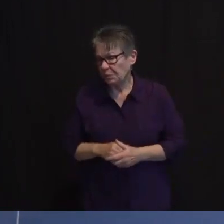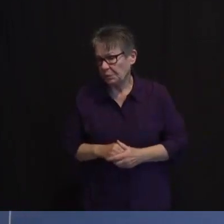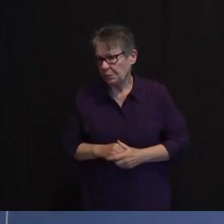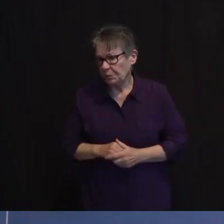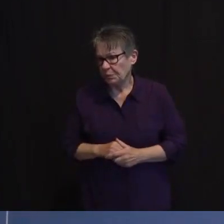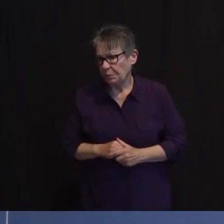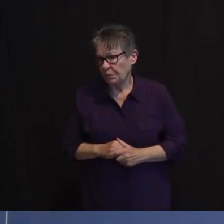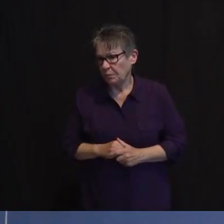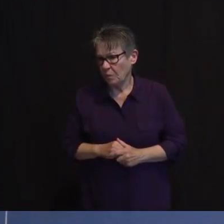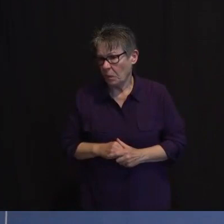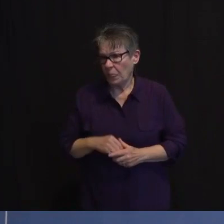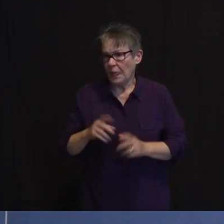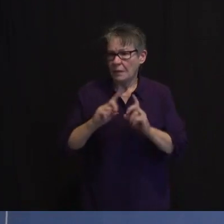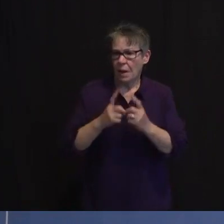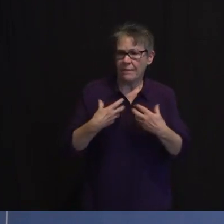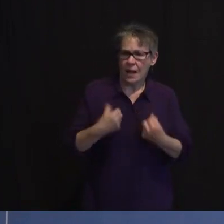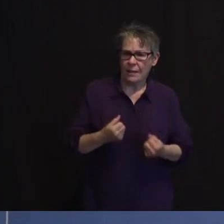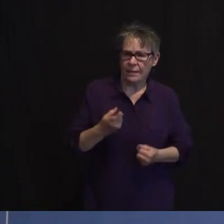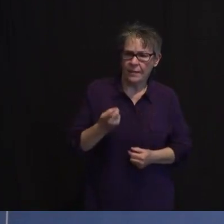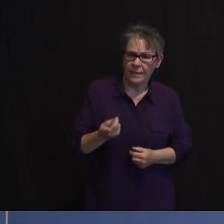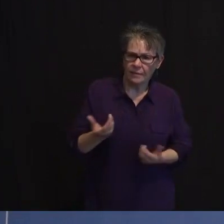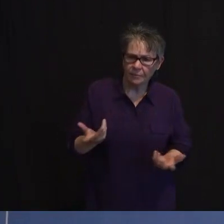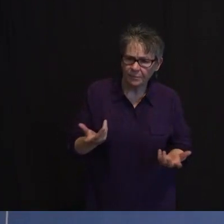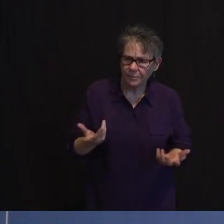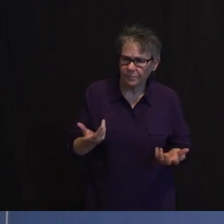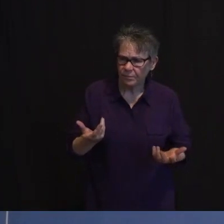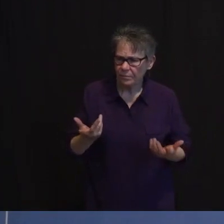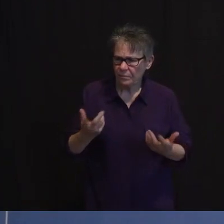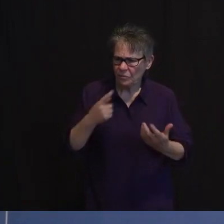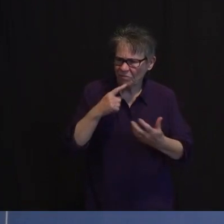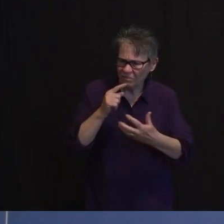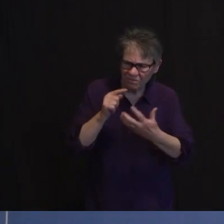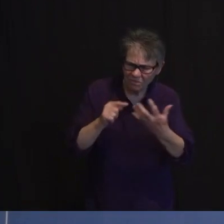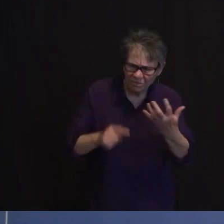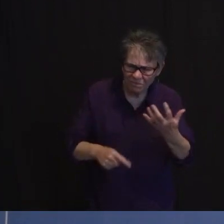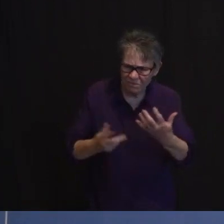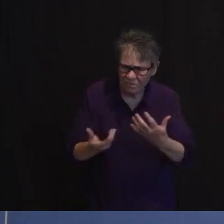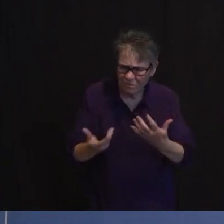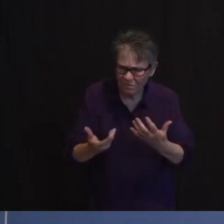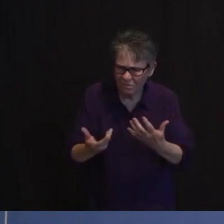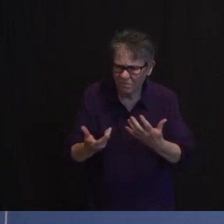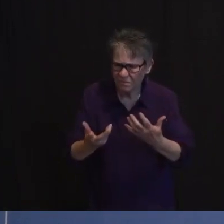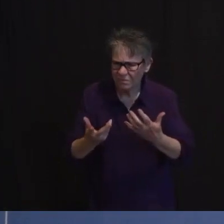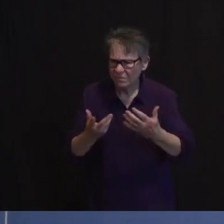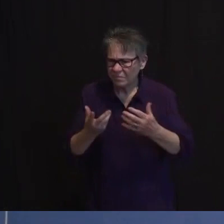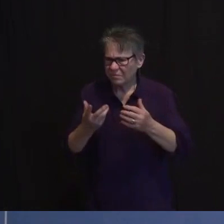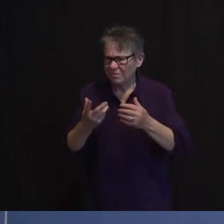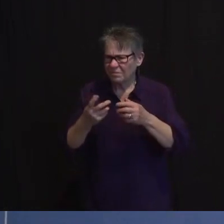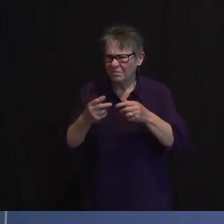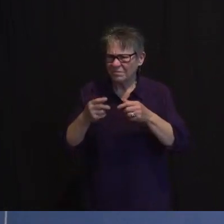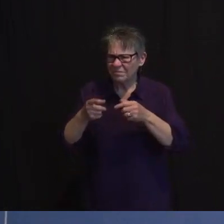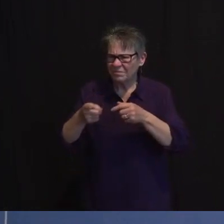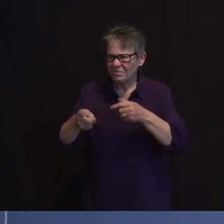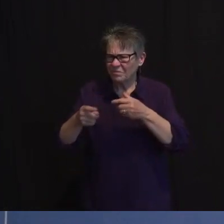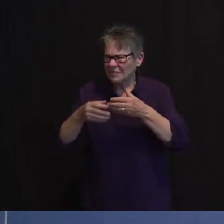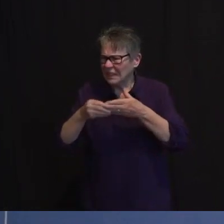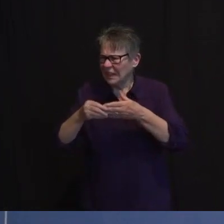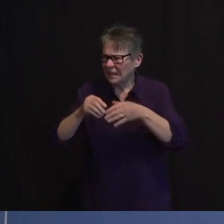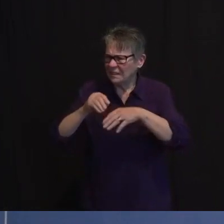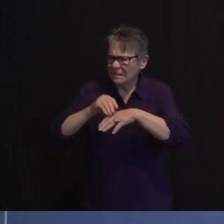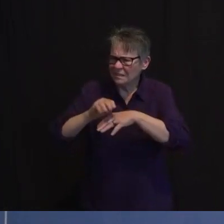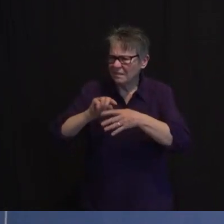together guidelines. That was in our original plan for a surge. That's why we put together a professional